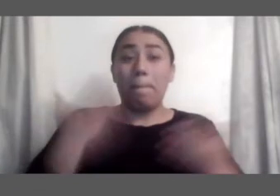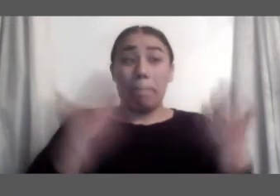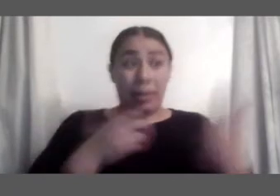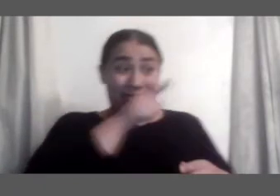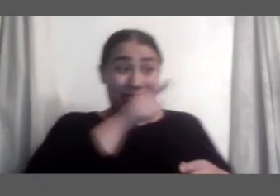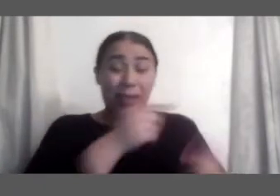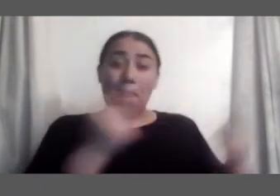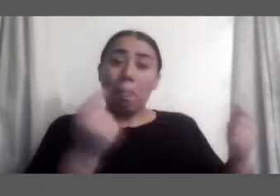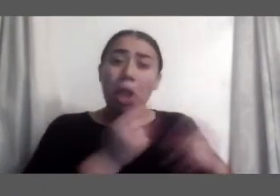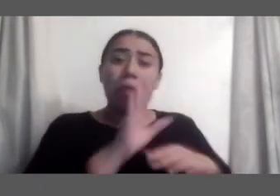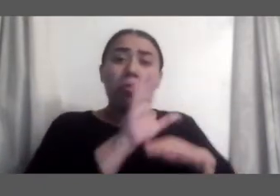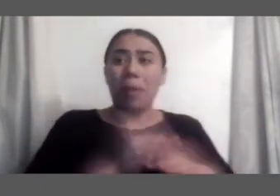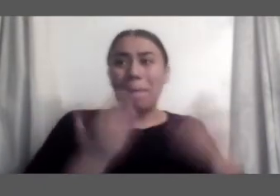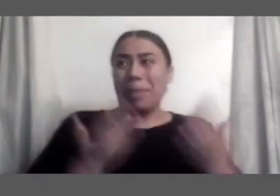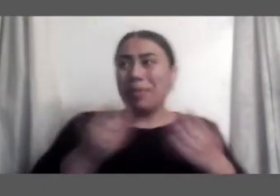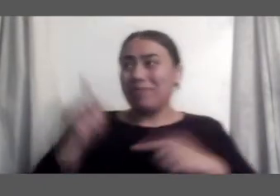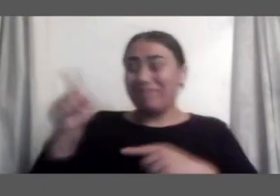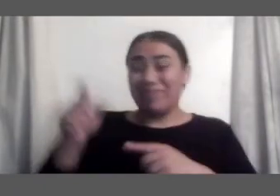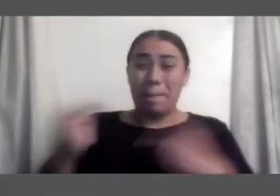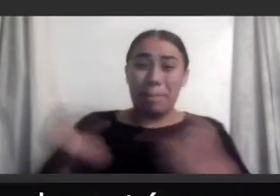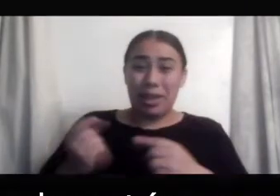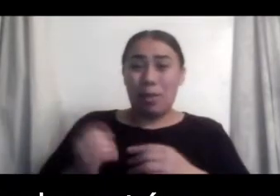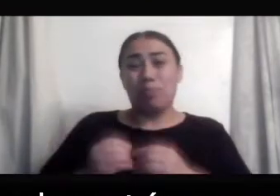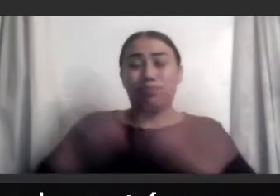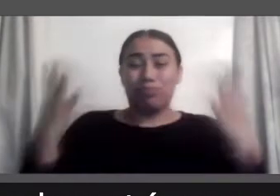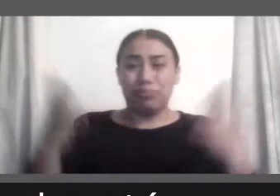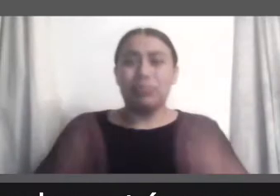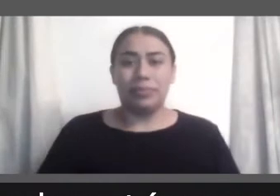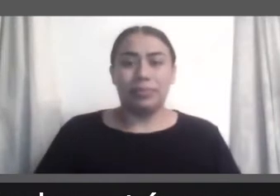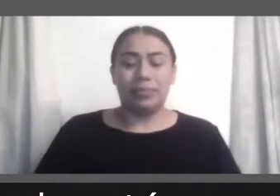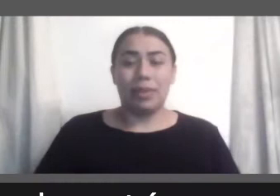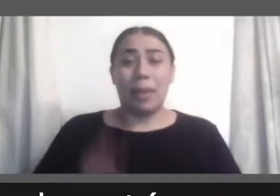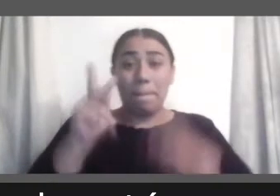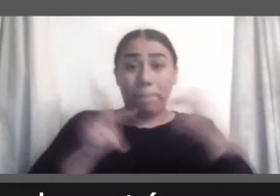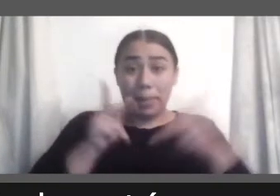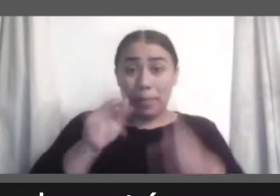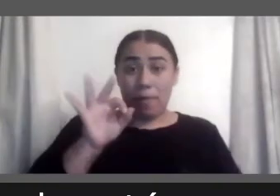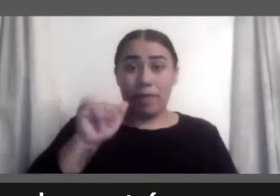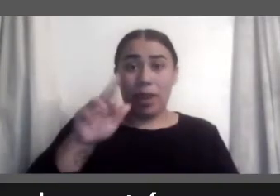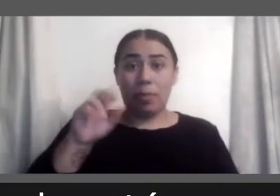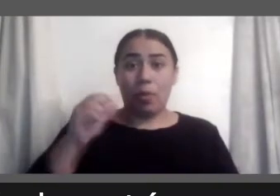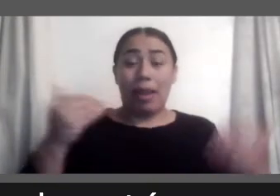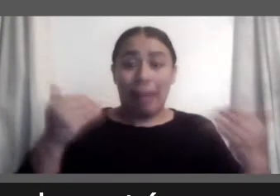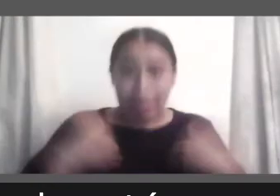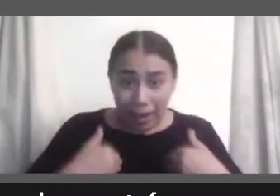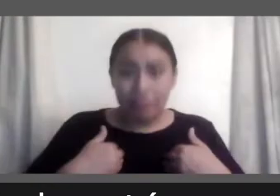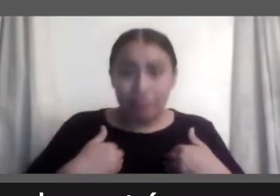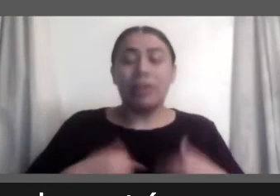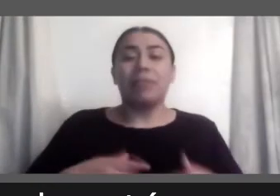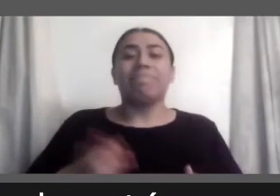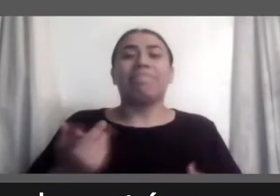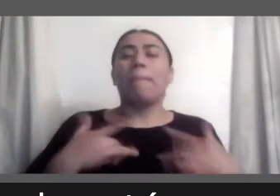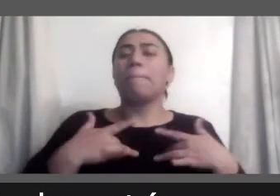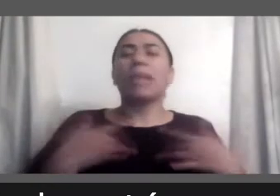body on a daily and sometimes even an hourly basis. People with fibromyalgia can experience other symptoms as well,